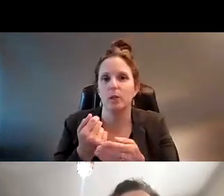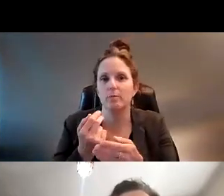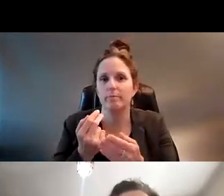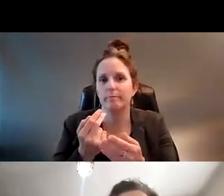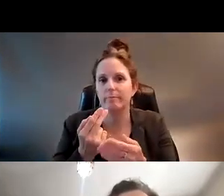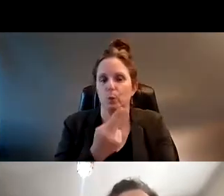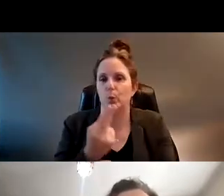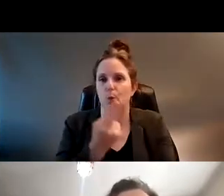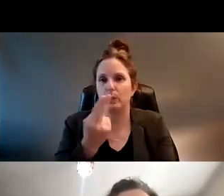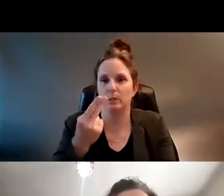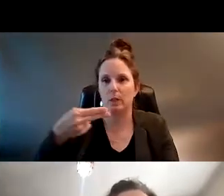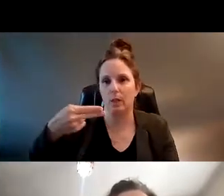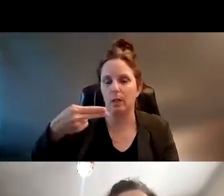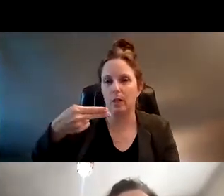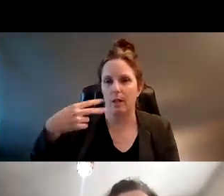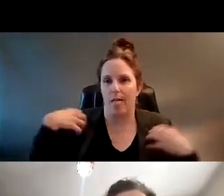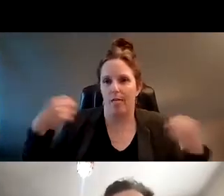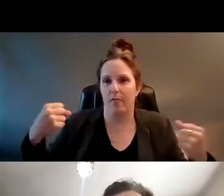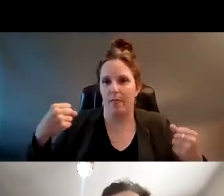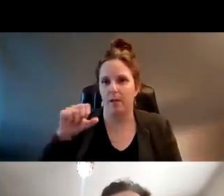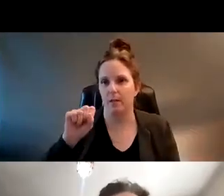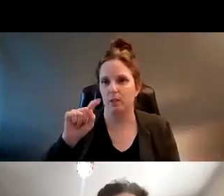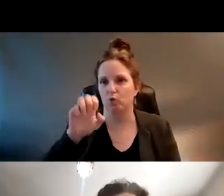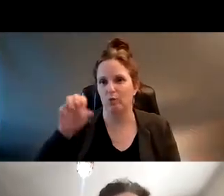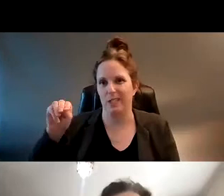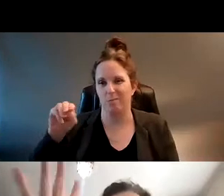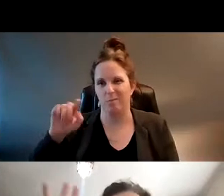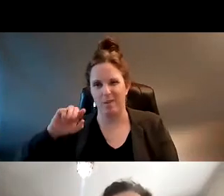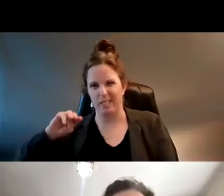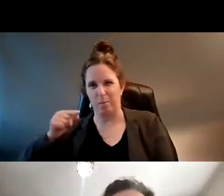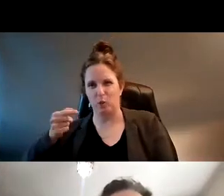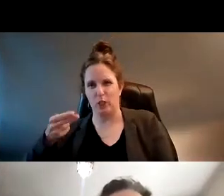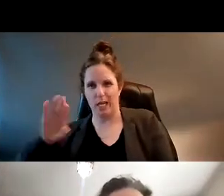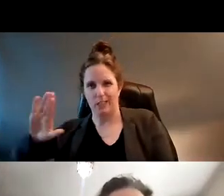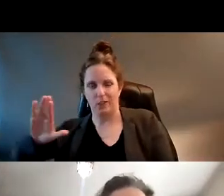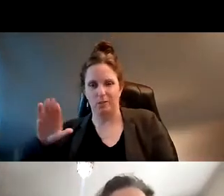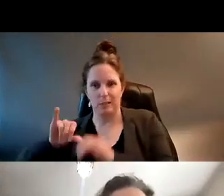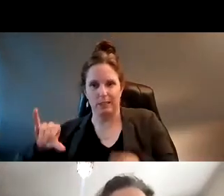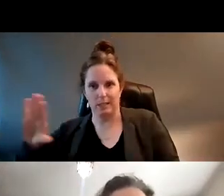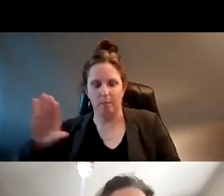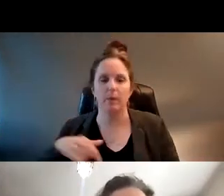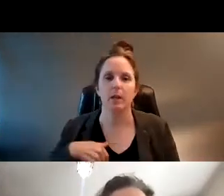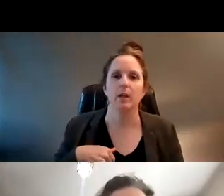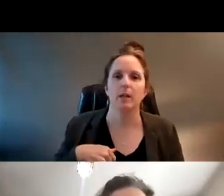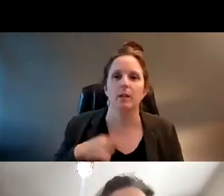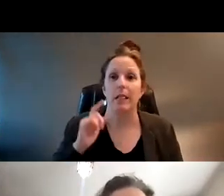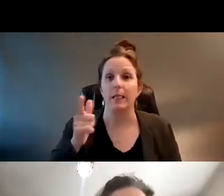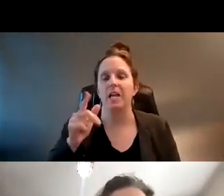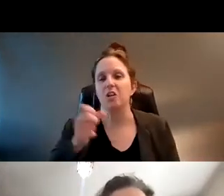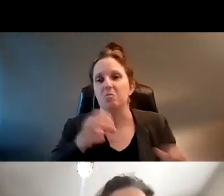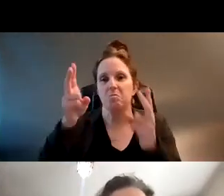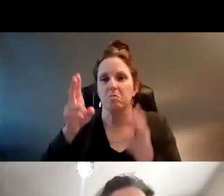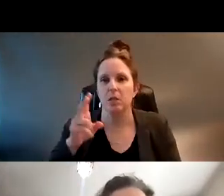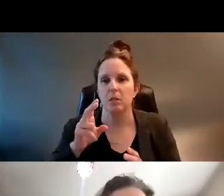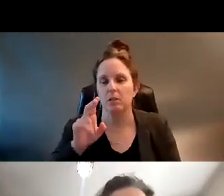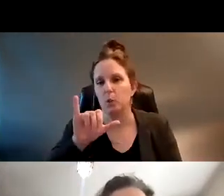Mass General called HealthStream initially, and then we've sort of uploaded them to YouTube so that they're more, and